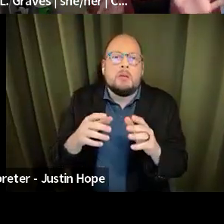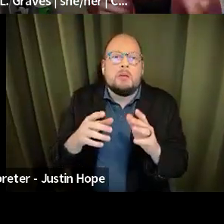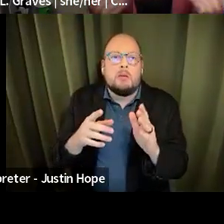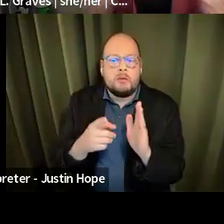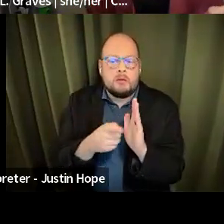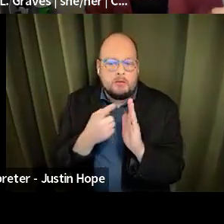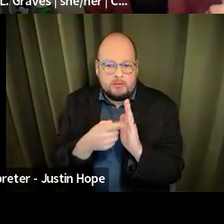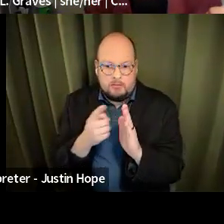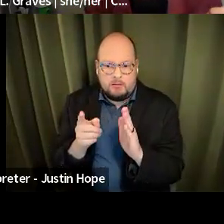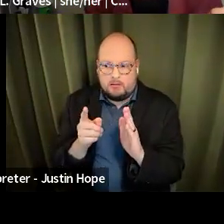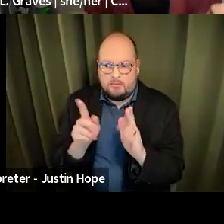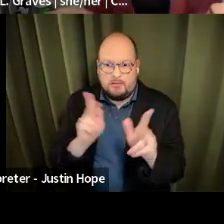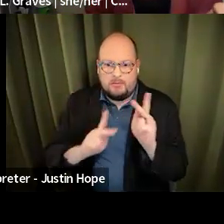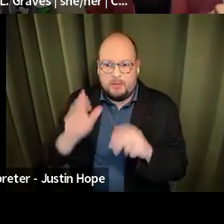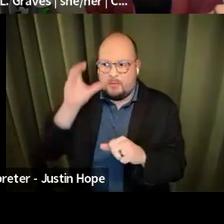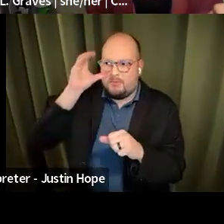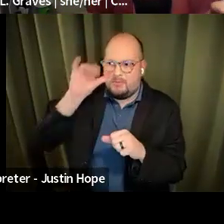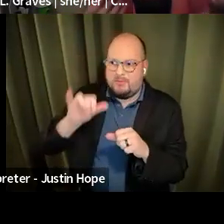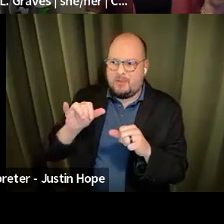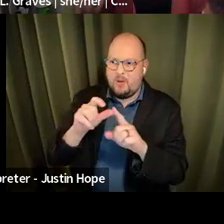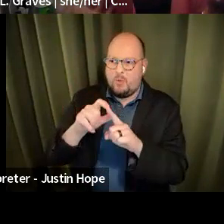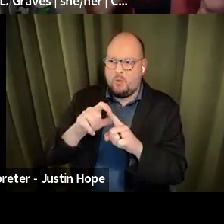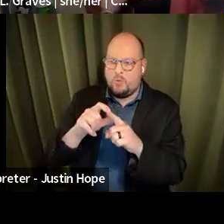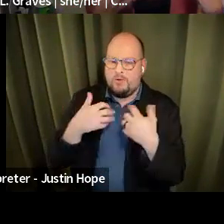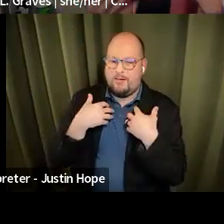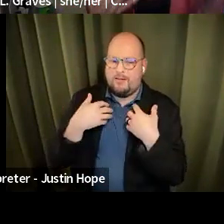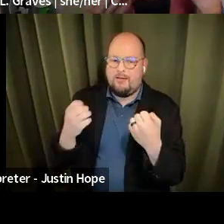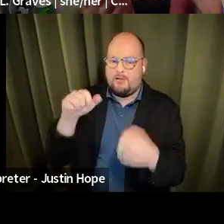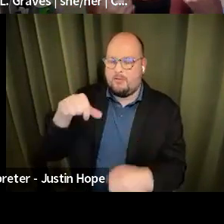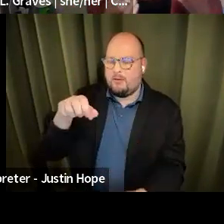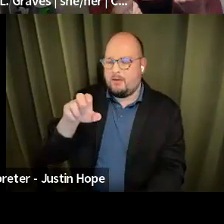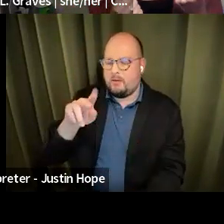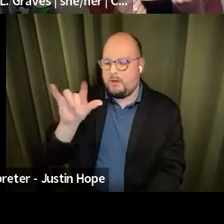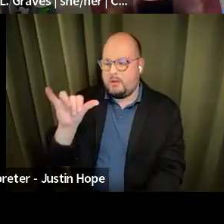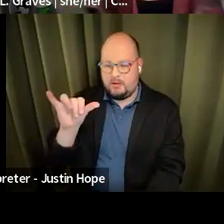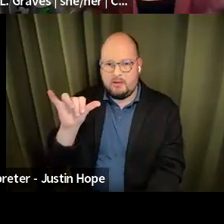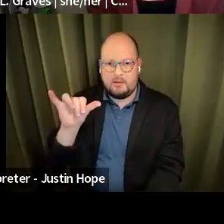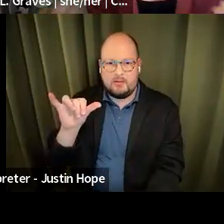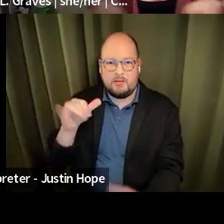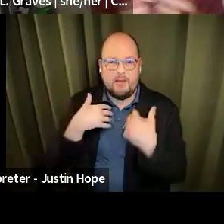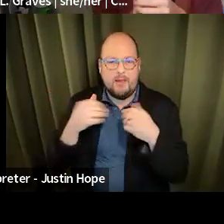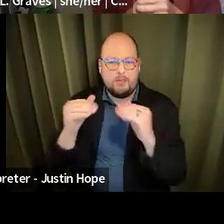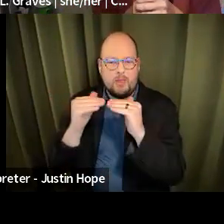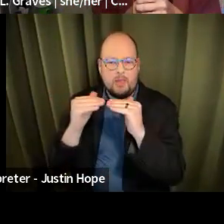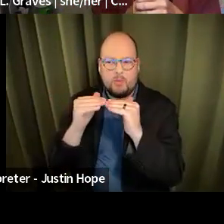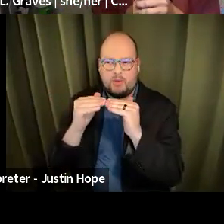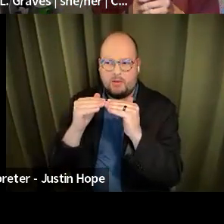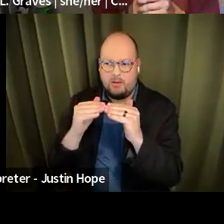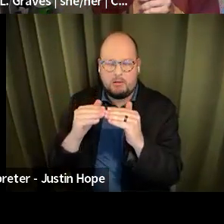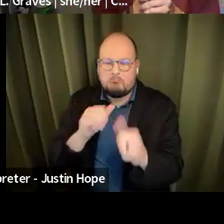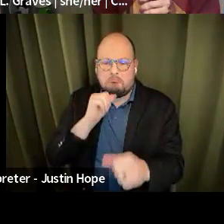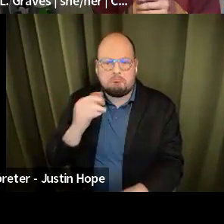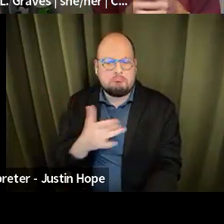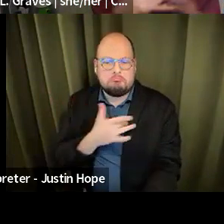health equity doesn't resonate with everyone at the same level that it resonates probably with myself